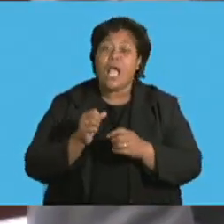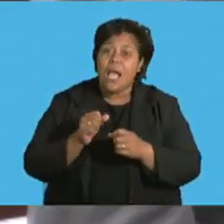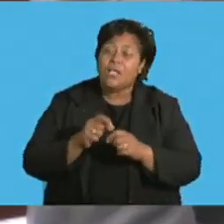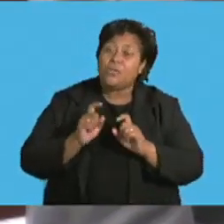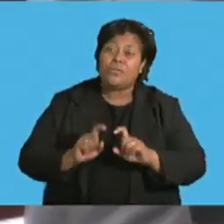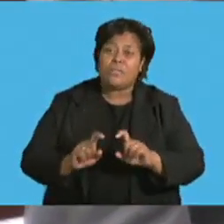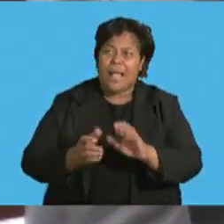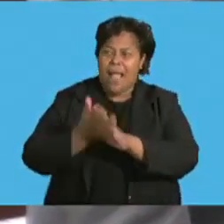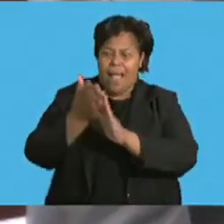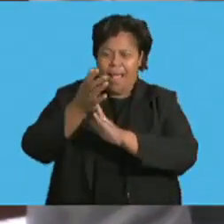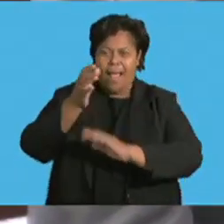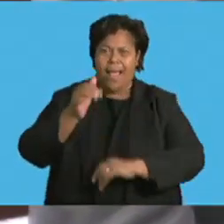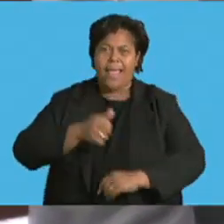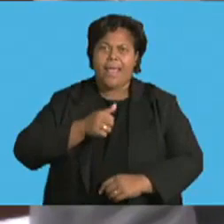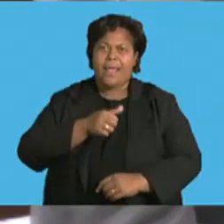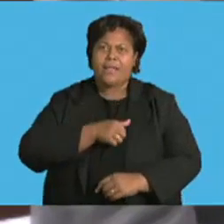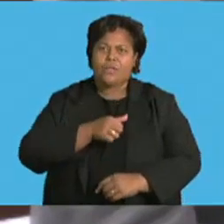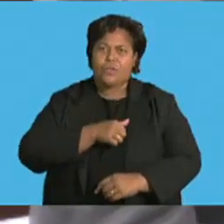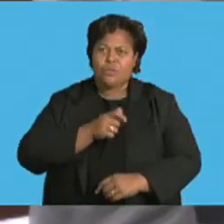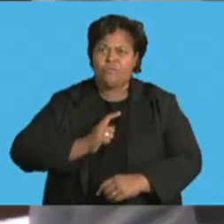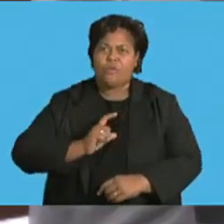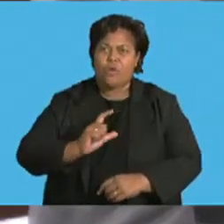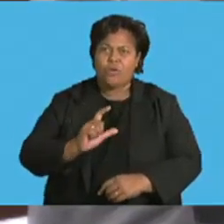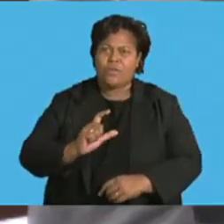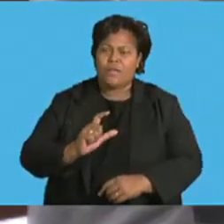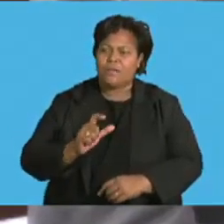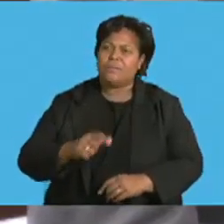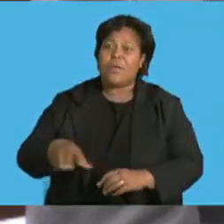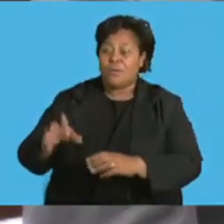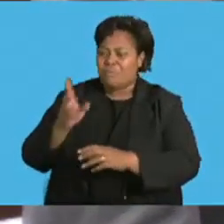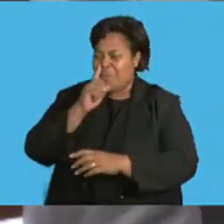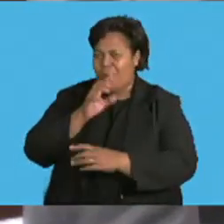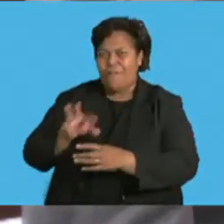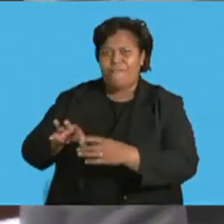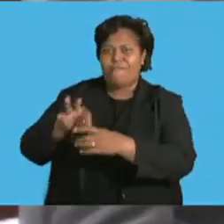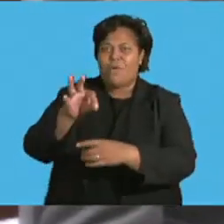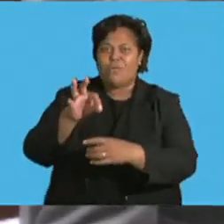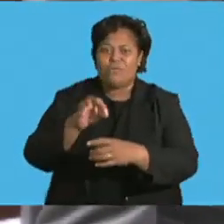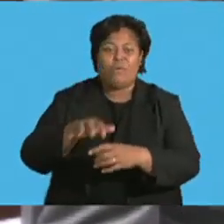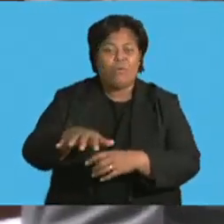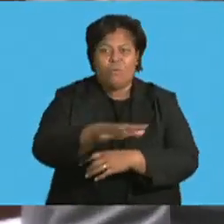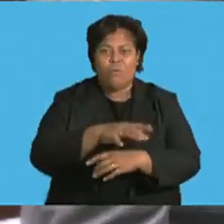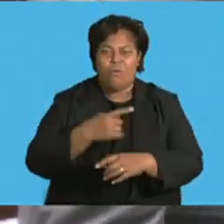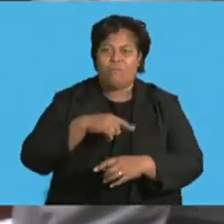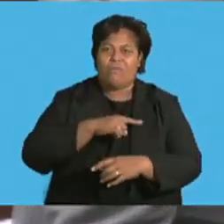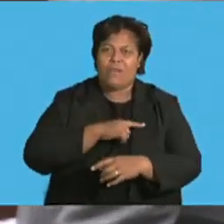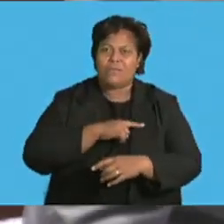and expect from those elected to serve their interests. Thank you, Honourable Speaker, sir.